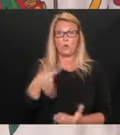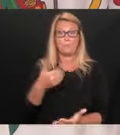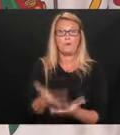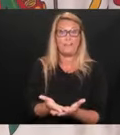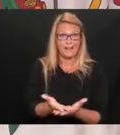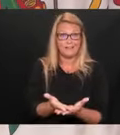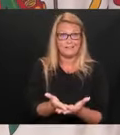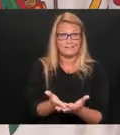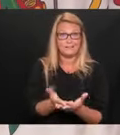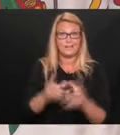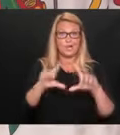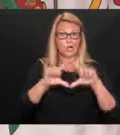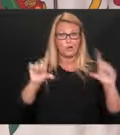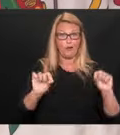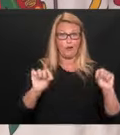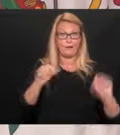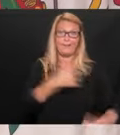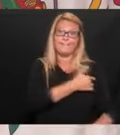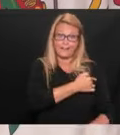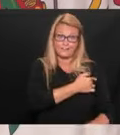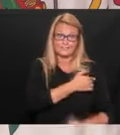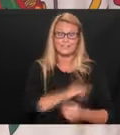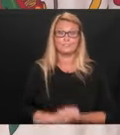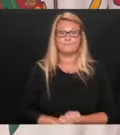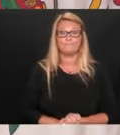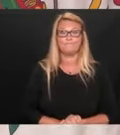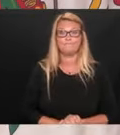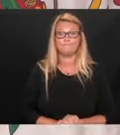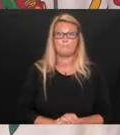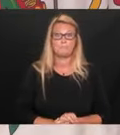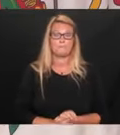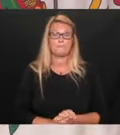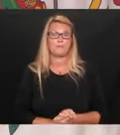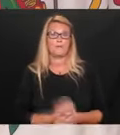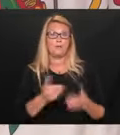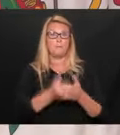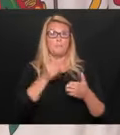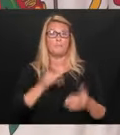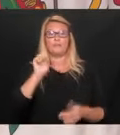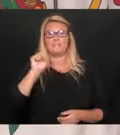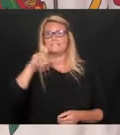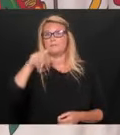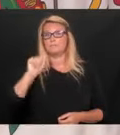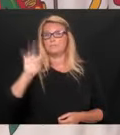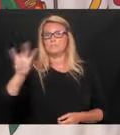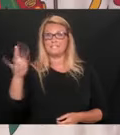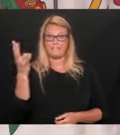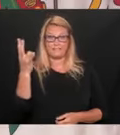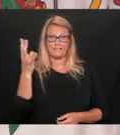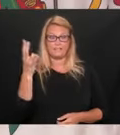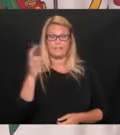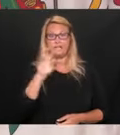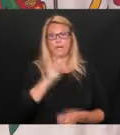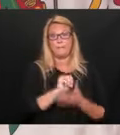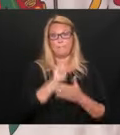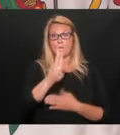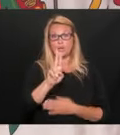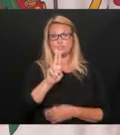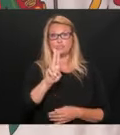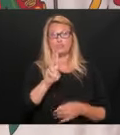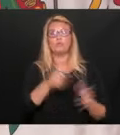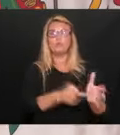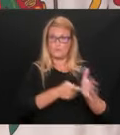vaccination, of their first shot by September the 7th. Marshall is requiring